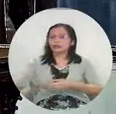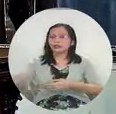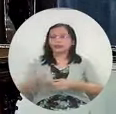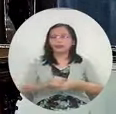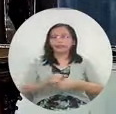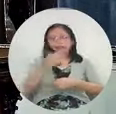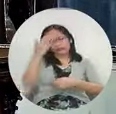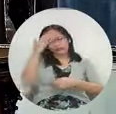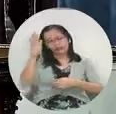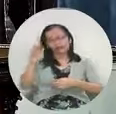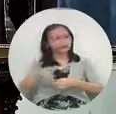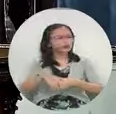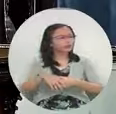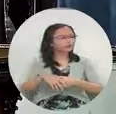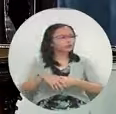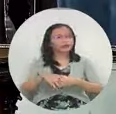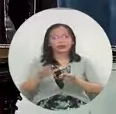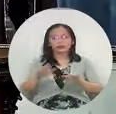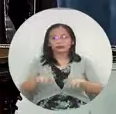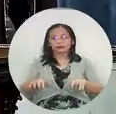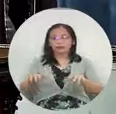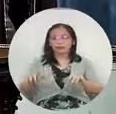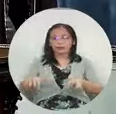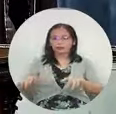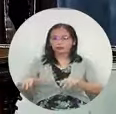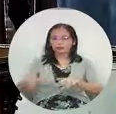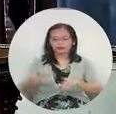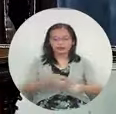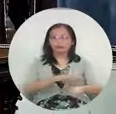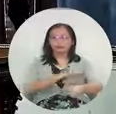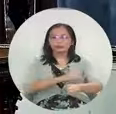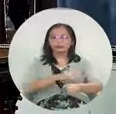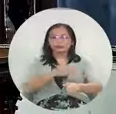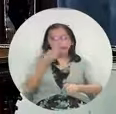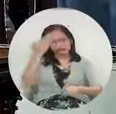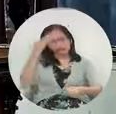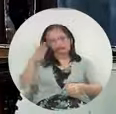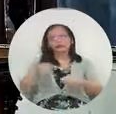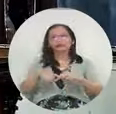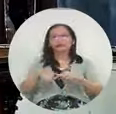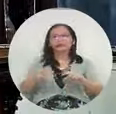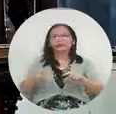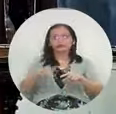one ushering the people in. But during the special numbers, they will not let me sing.